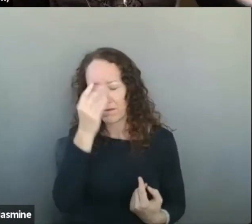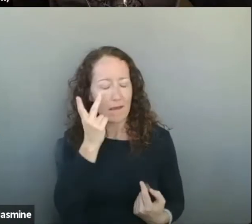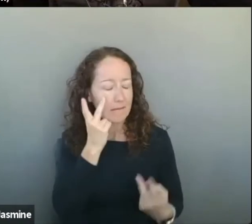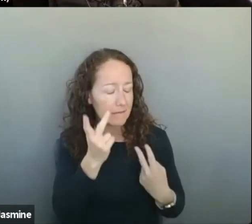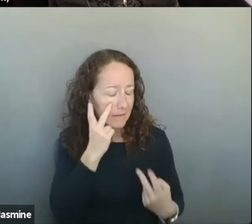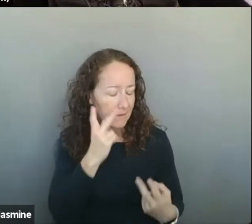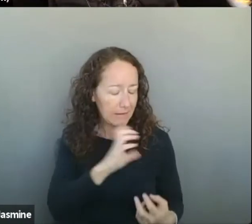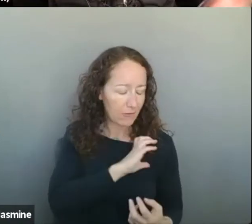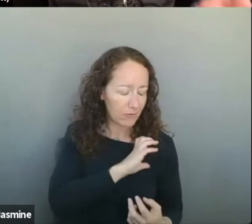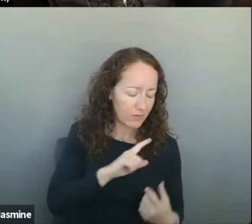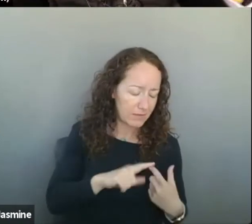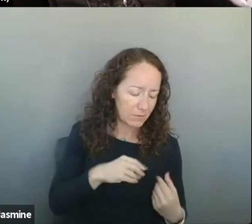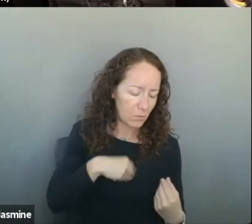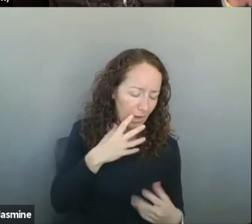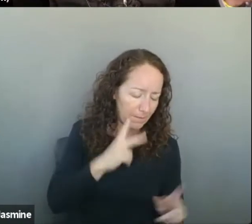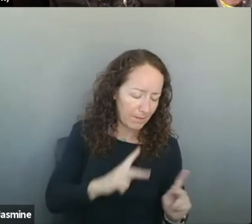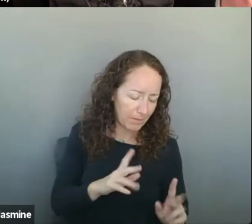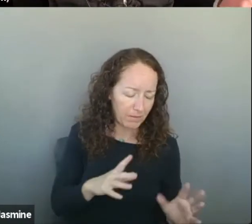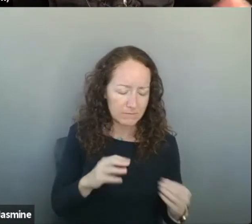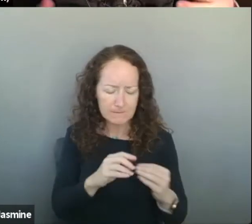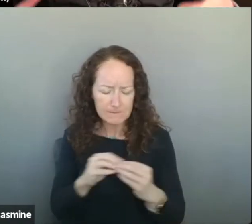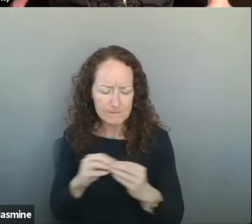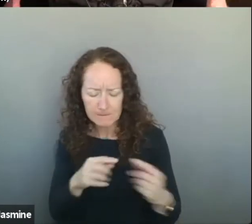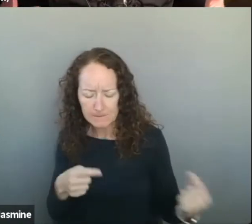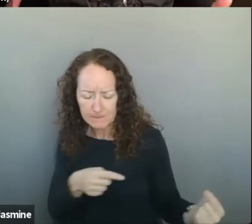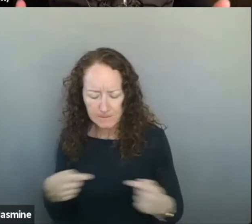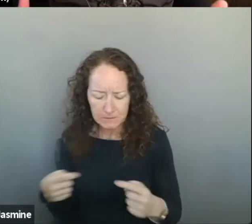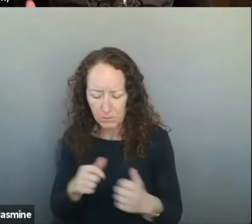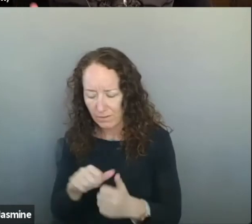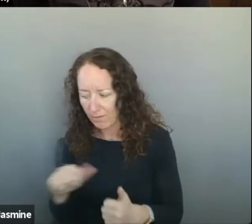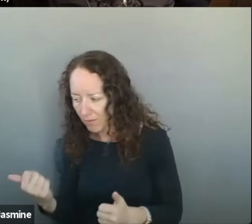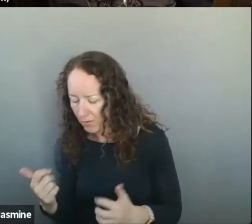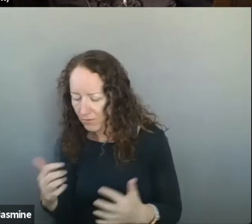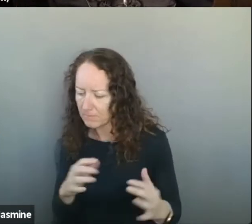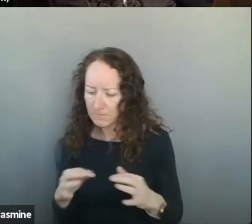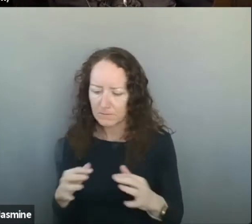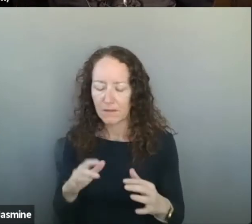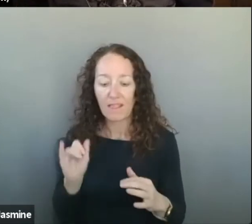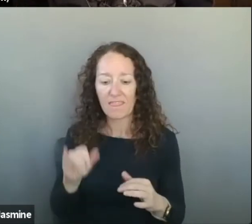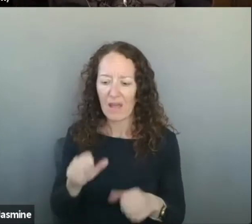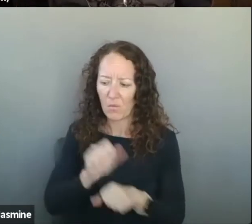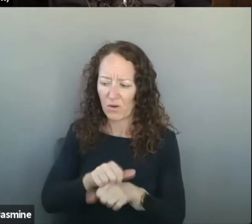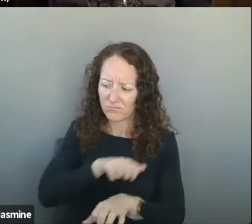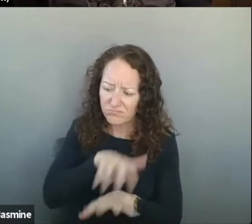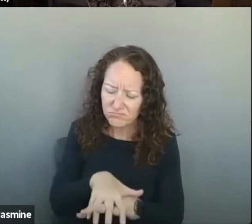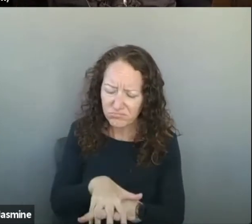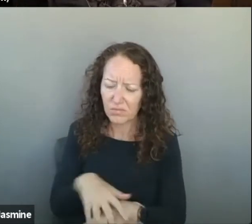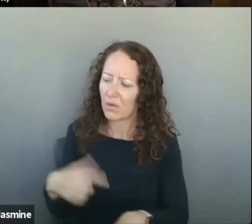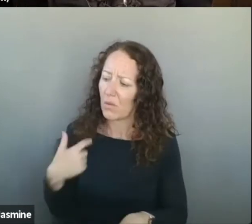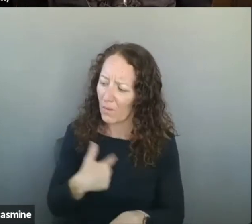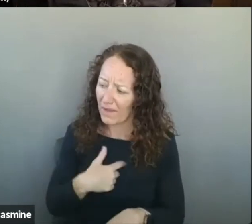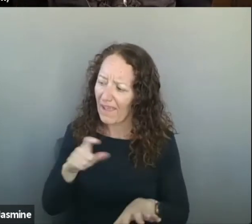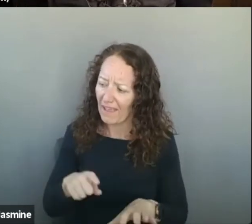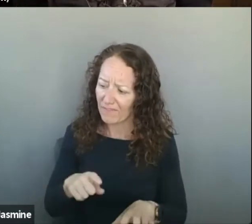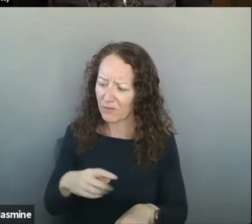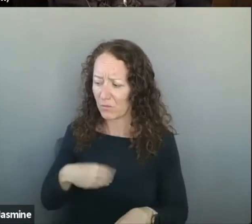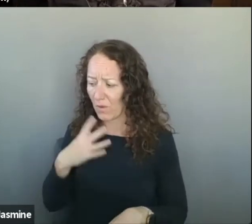and that organization you built that has those things embedded in it. This is the work that we have to do as white people. It